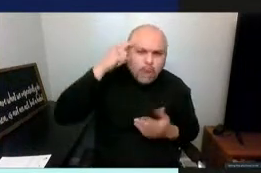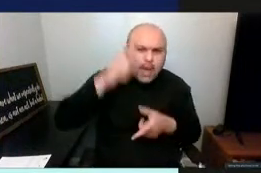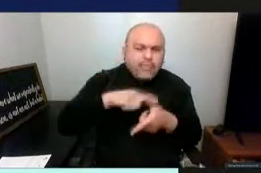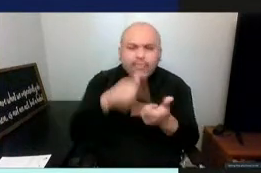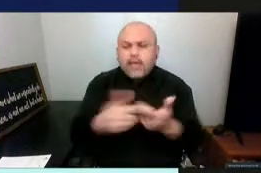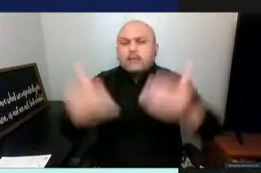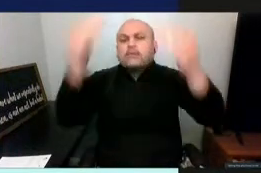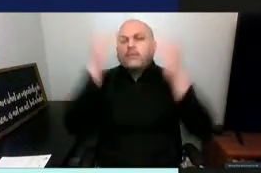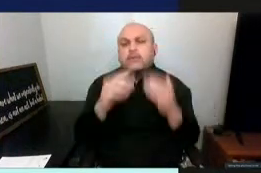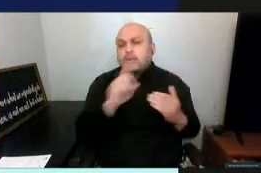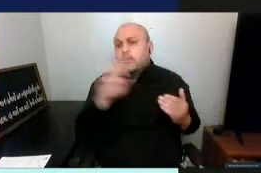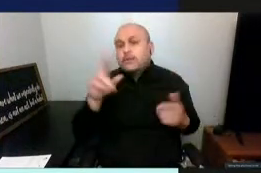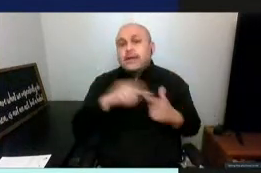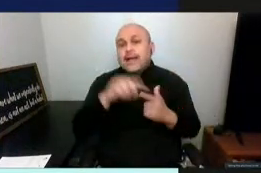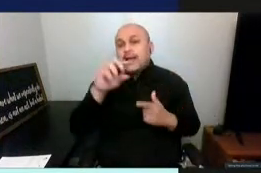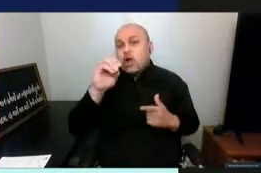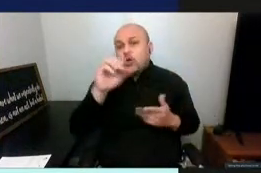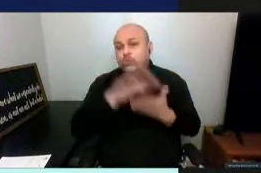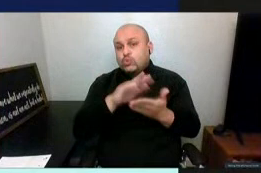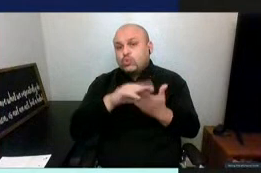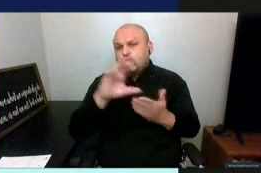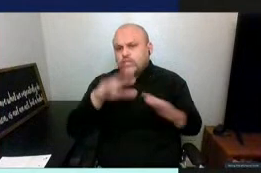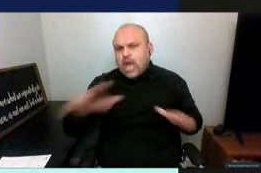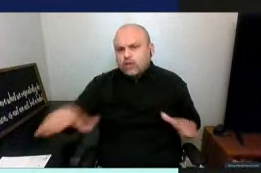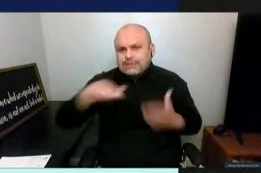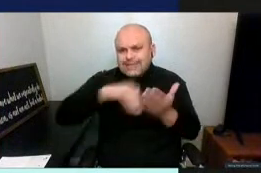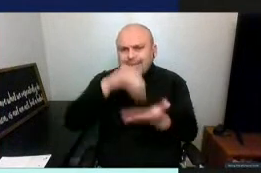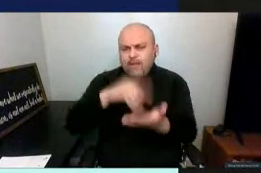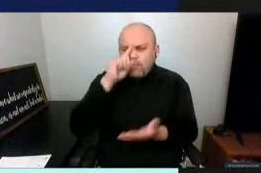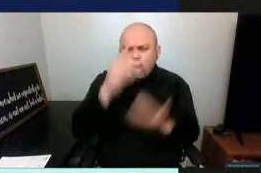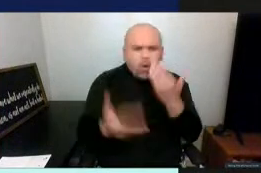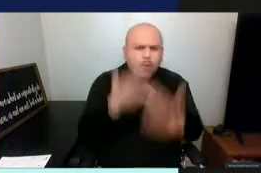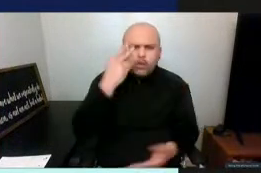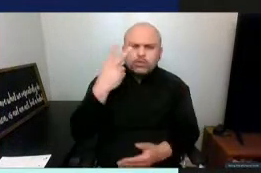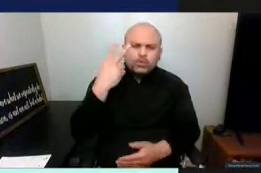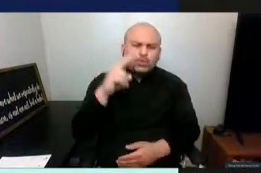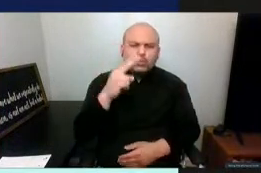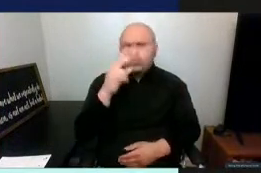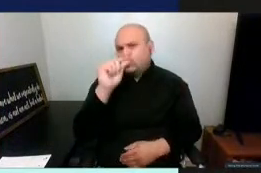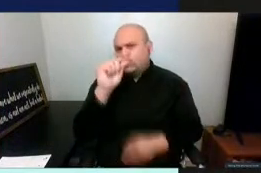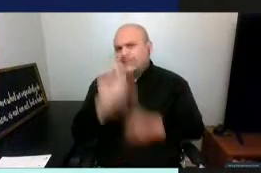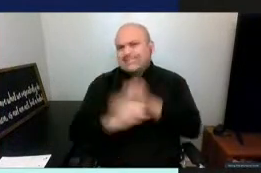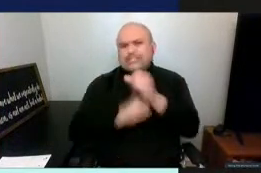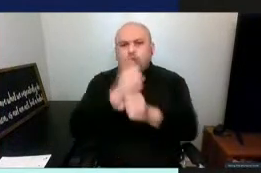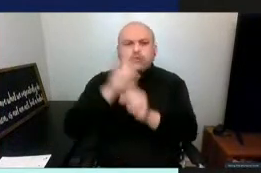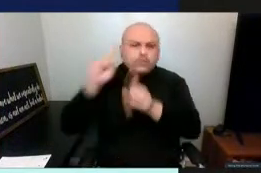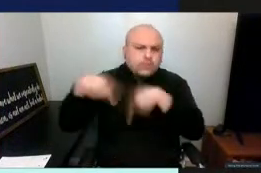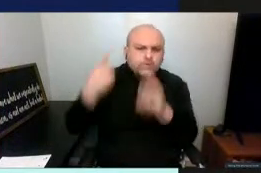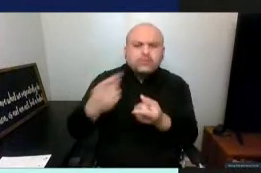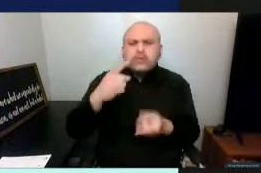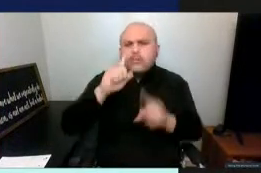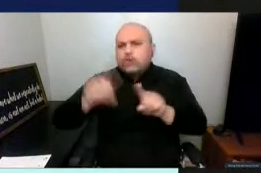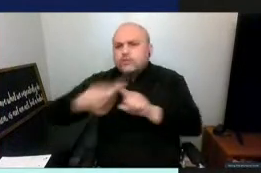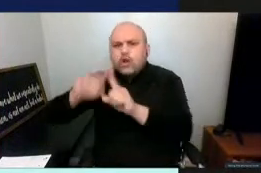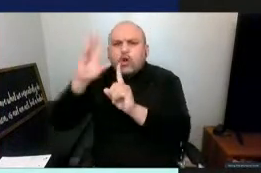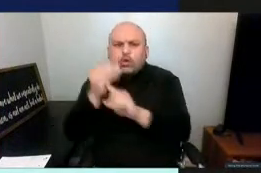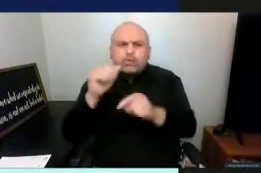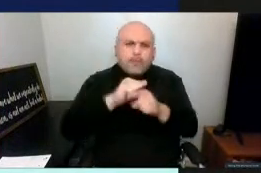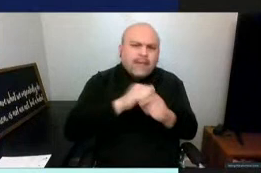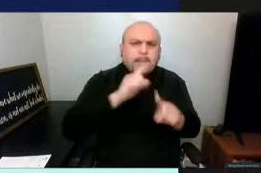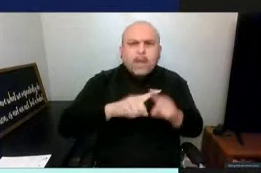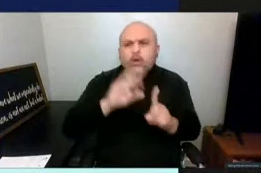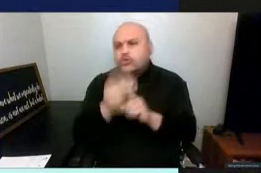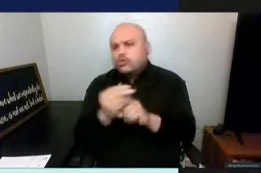at the Yale School of Medicine Child Study Center for almost 2 decades, advancing multicultural clinical practice and cultural responsiveness